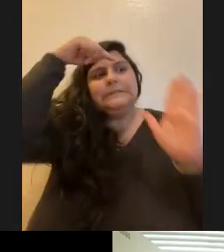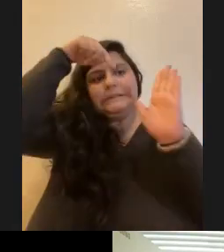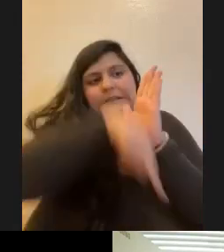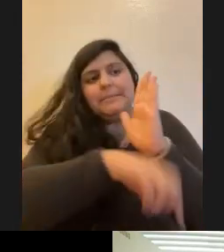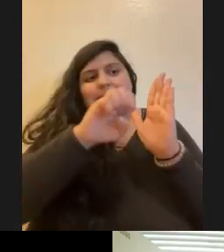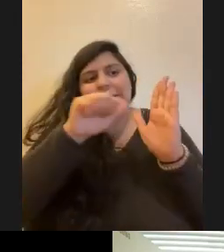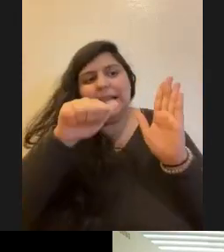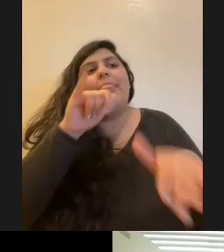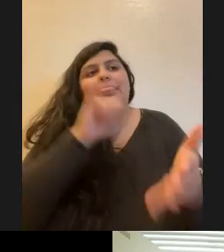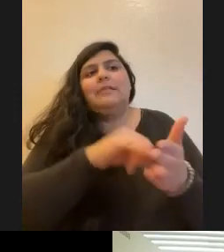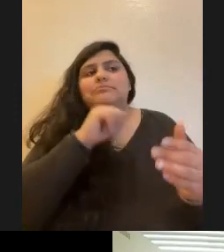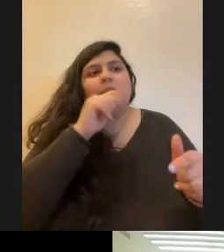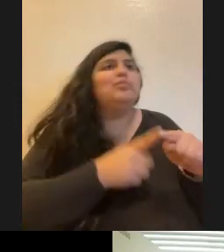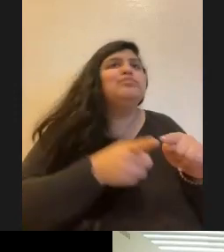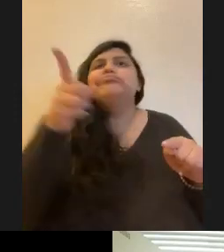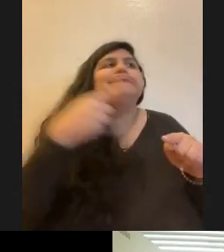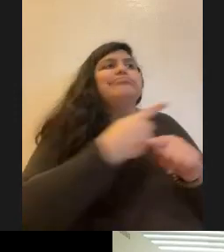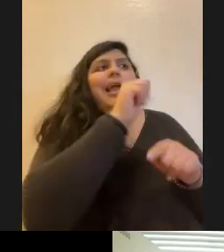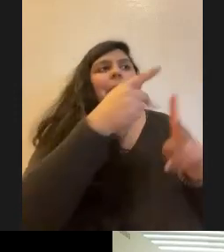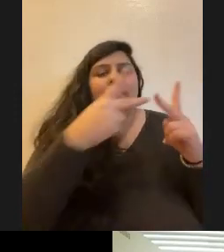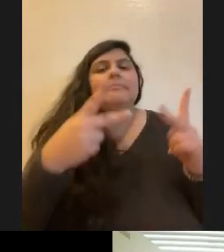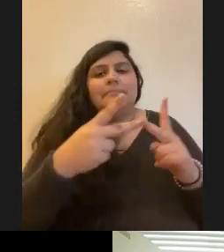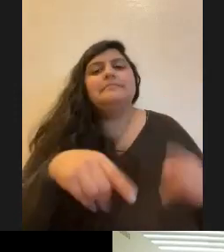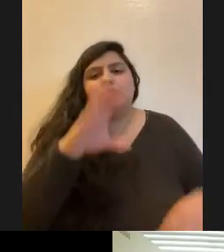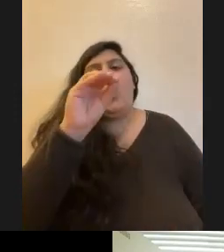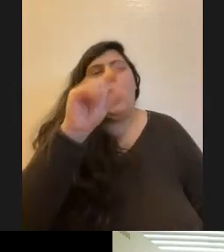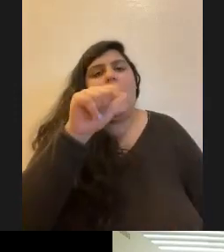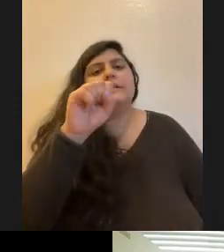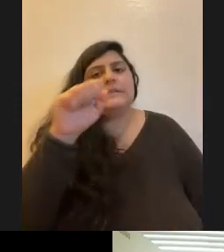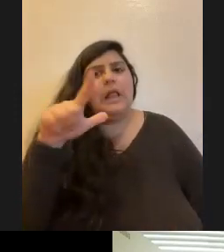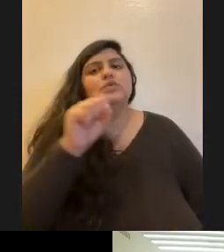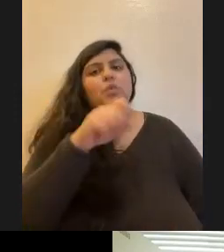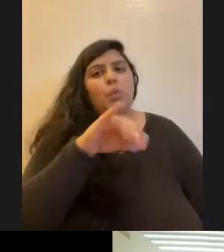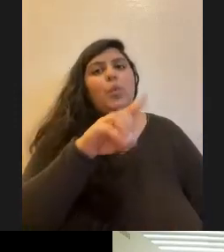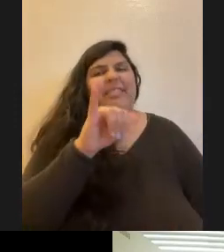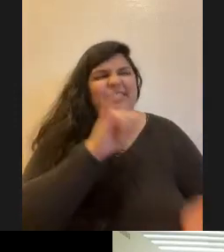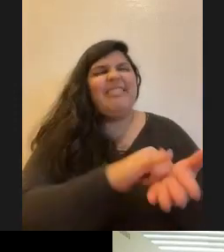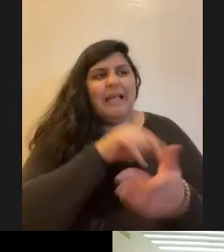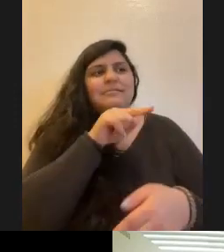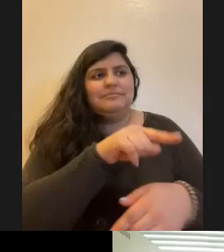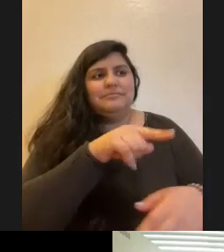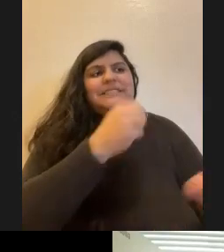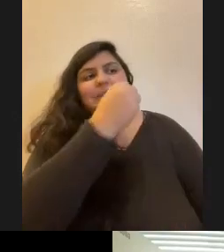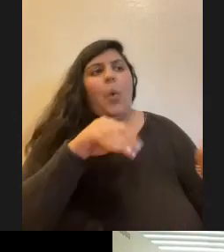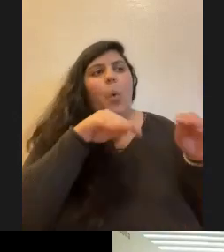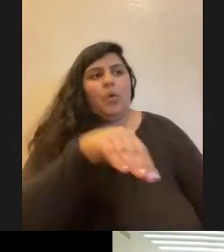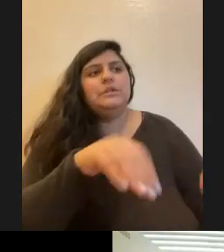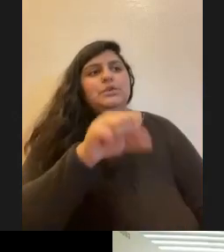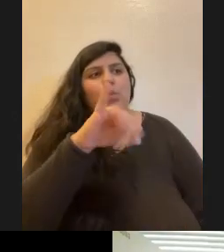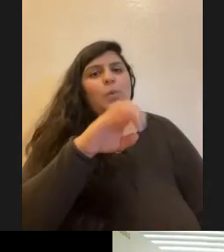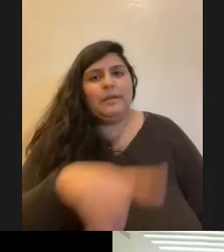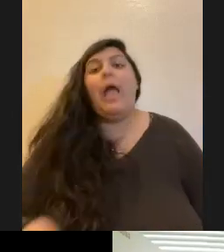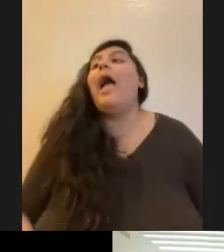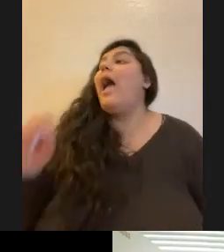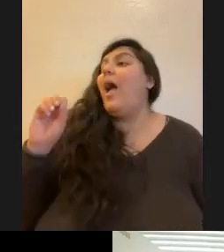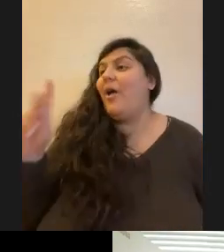other places. Yeah, so the colossal squid is like the go-to Southern Ocean squid in my okay. Oh,